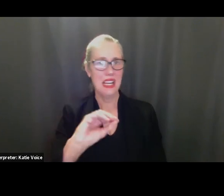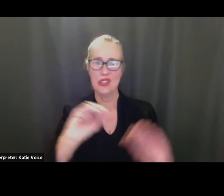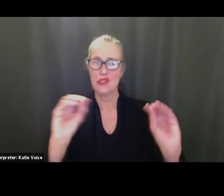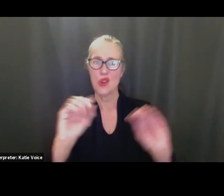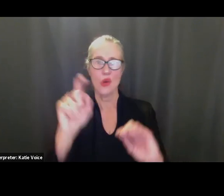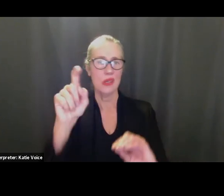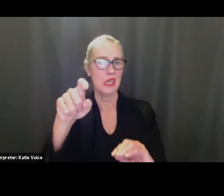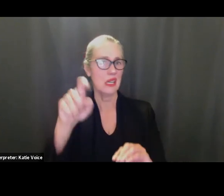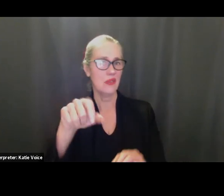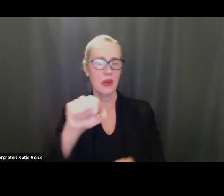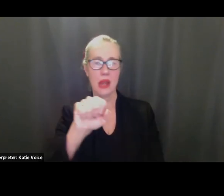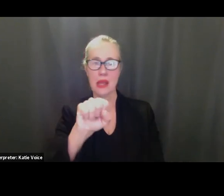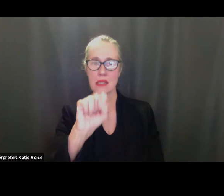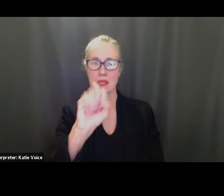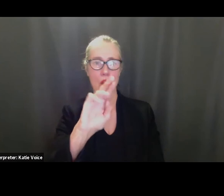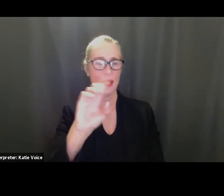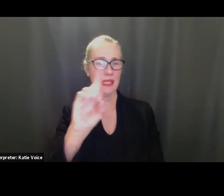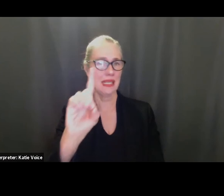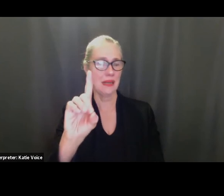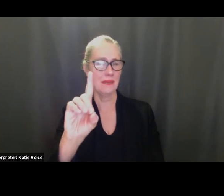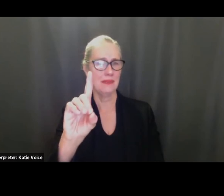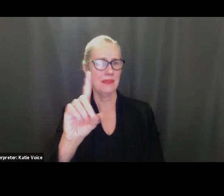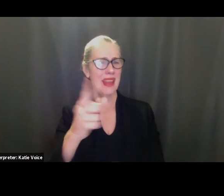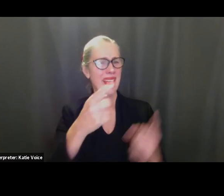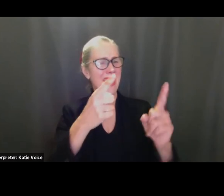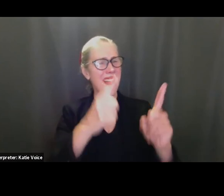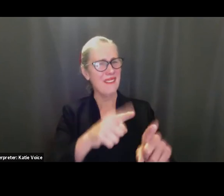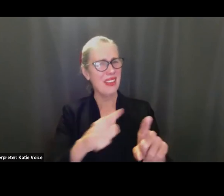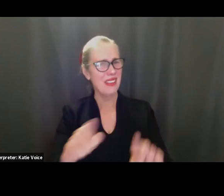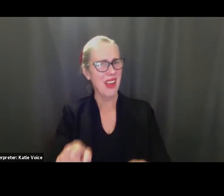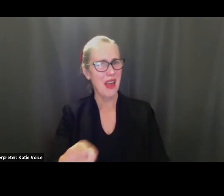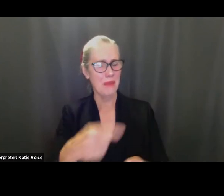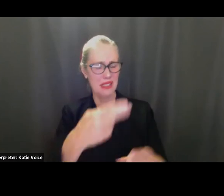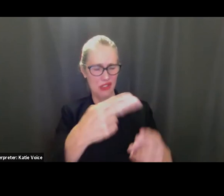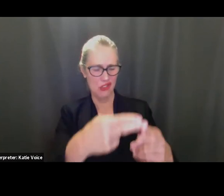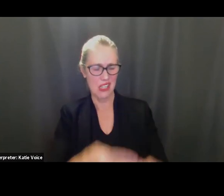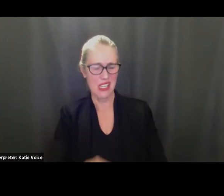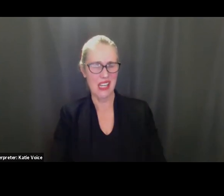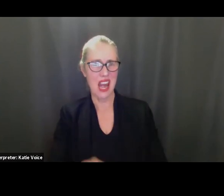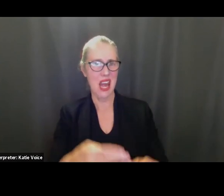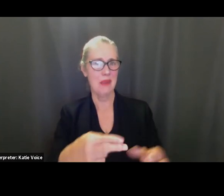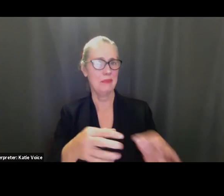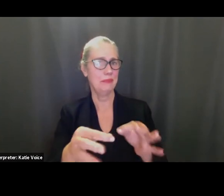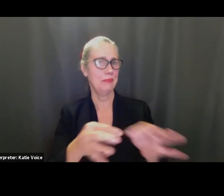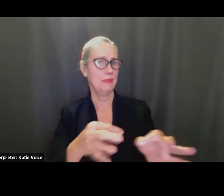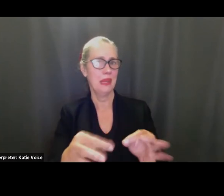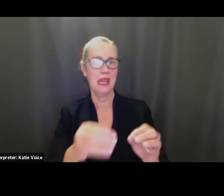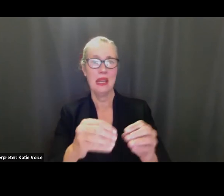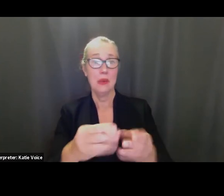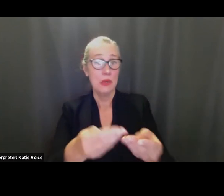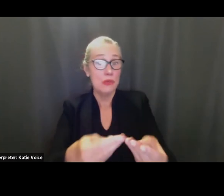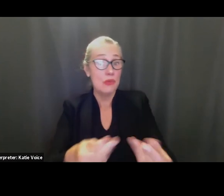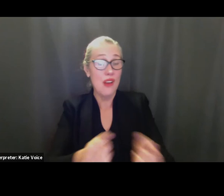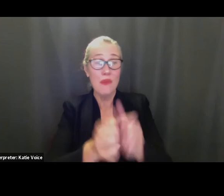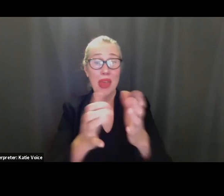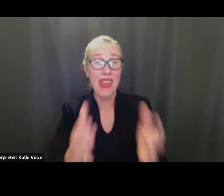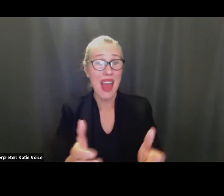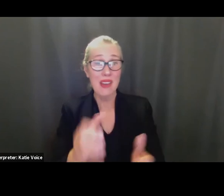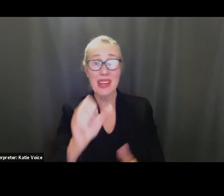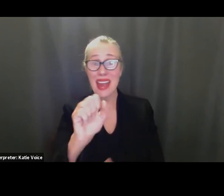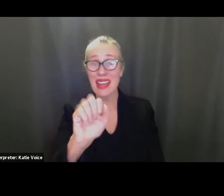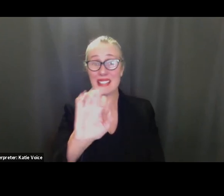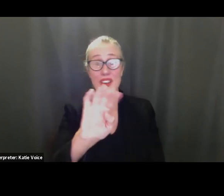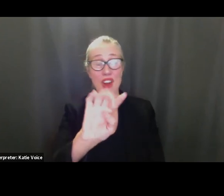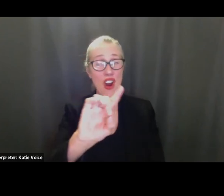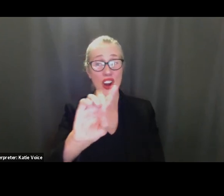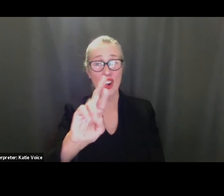need for srds every instance that was named uh was resolved without srd presence as you have heard over